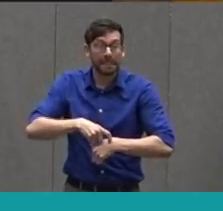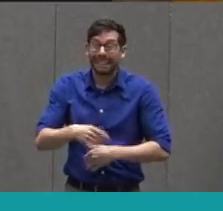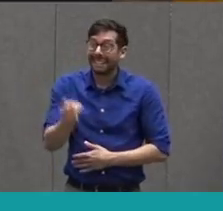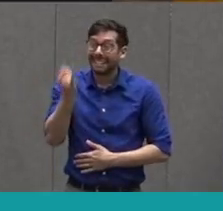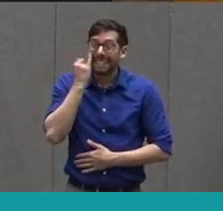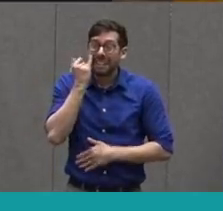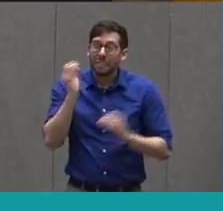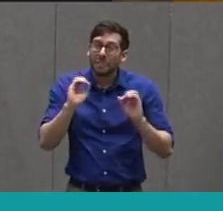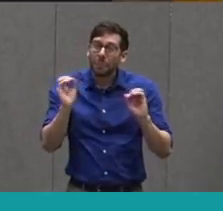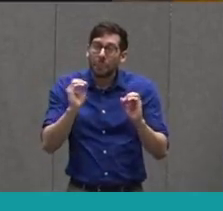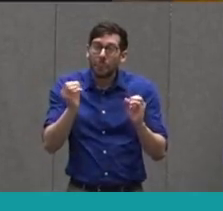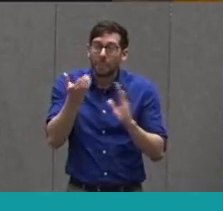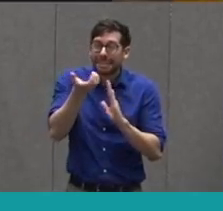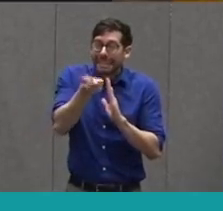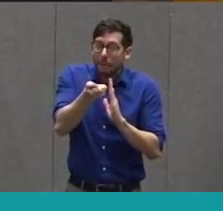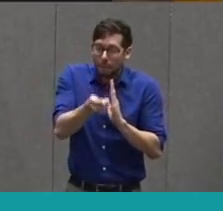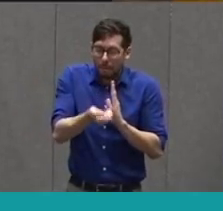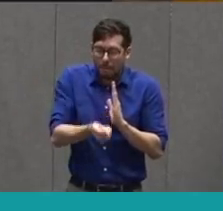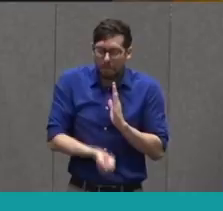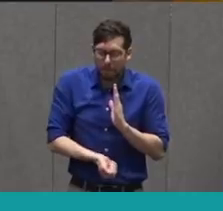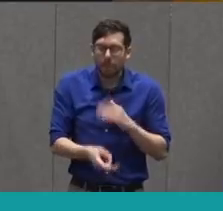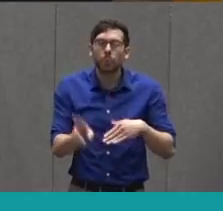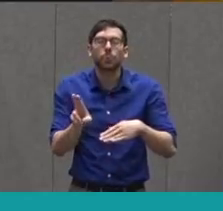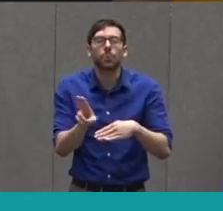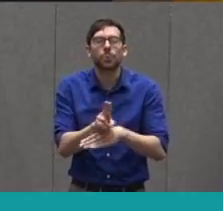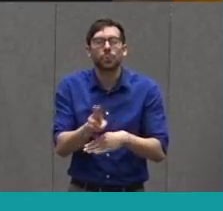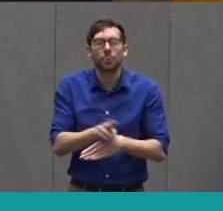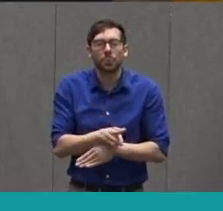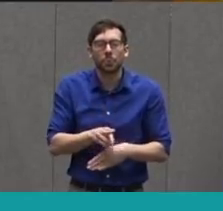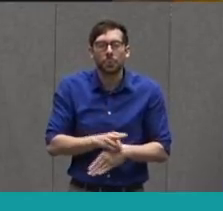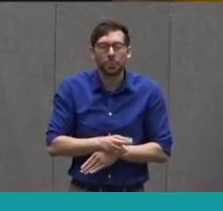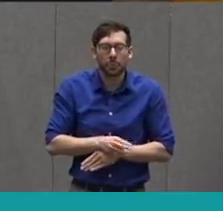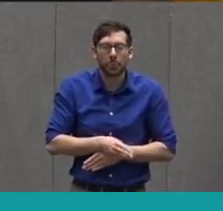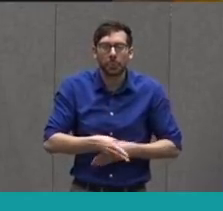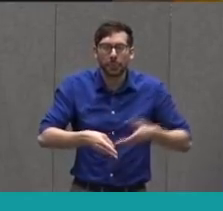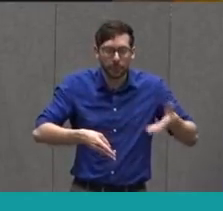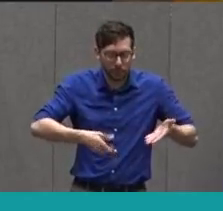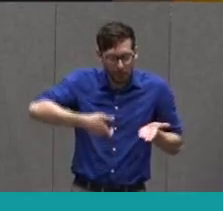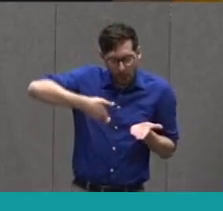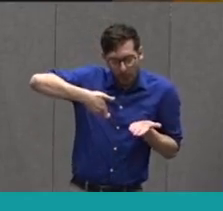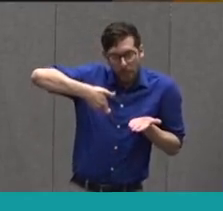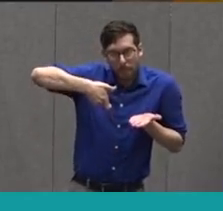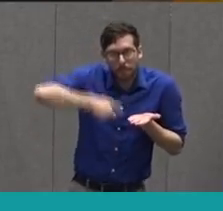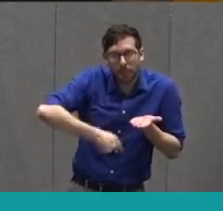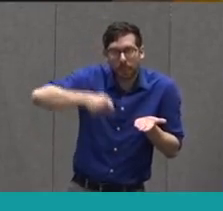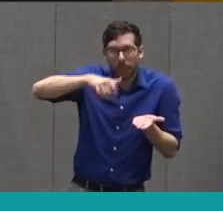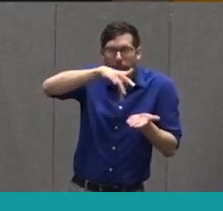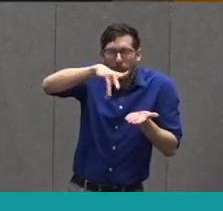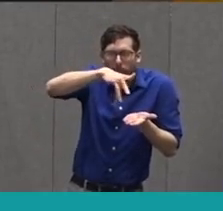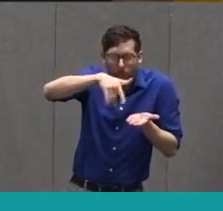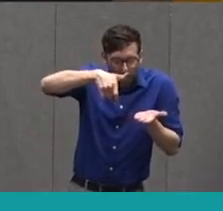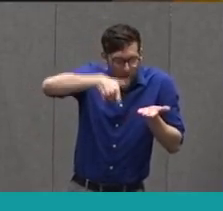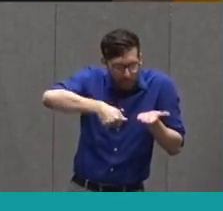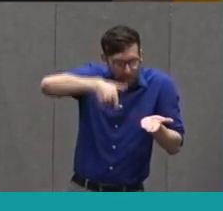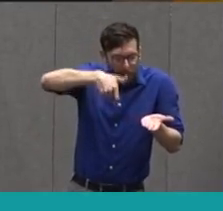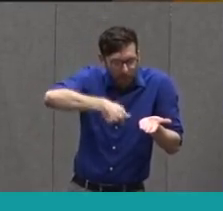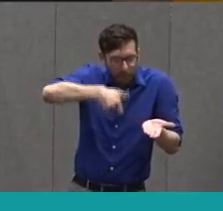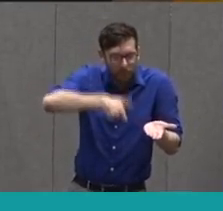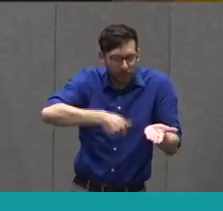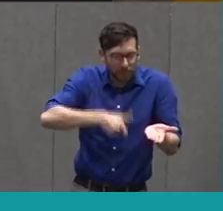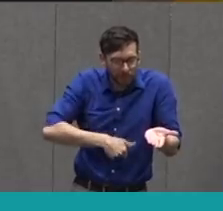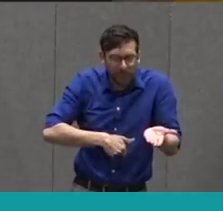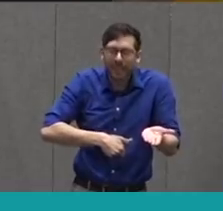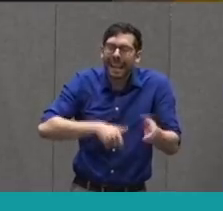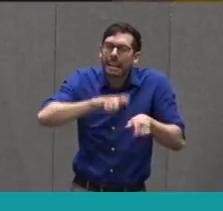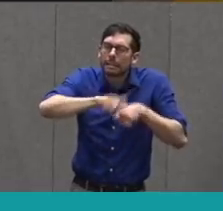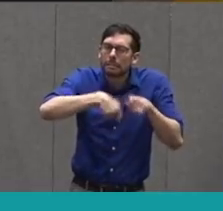home, you could use a hole punch, and then you could tie it with a piece of string, a piece of